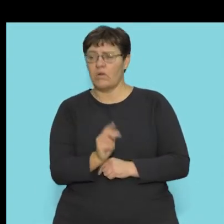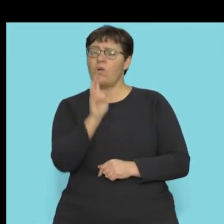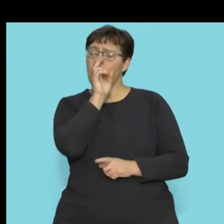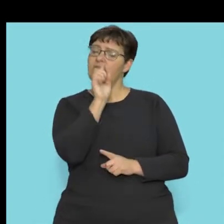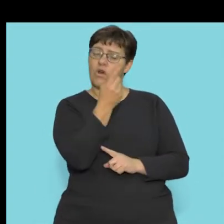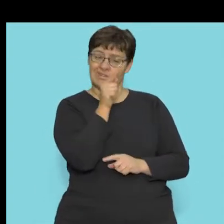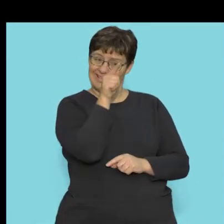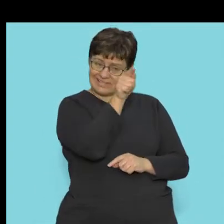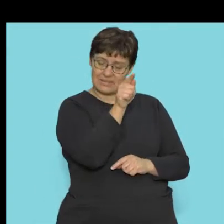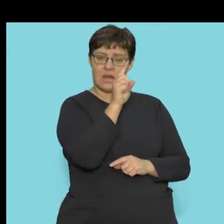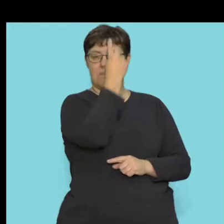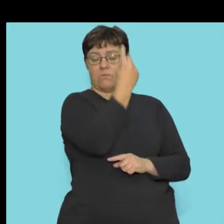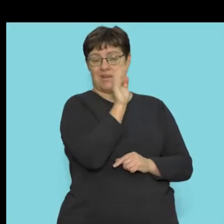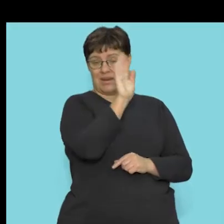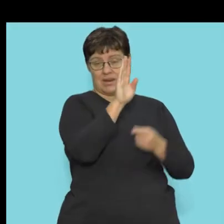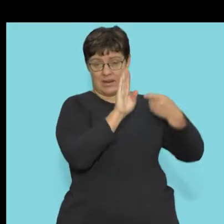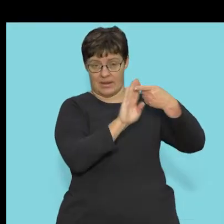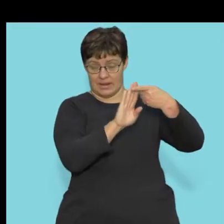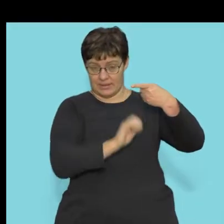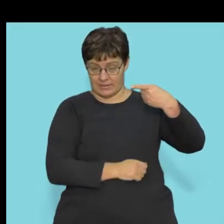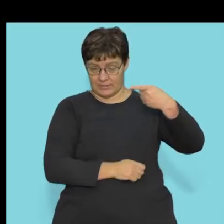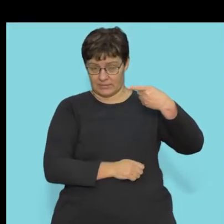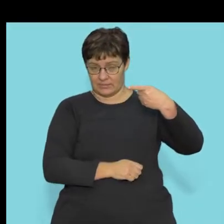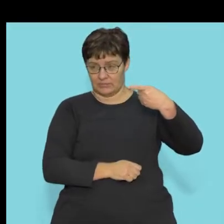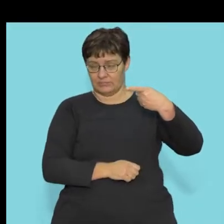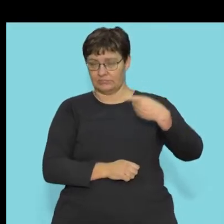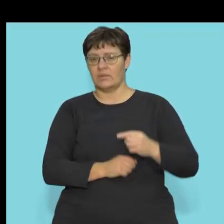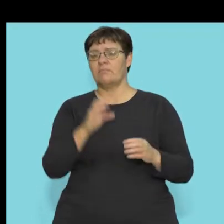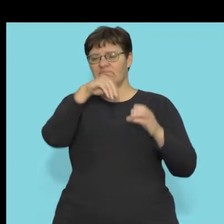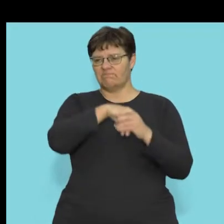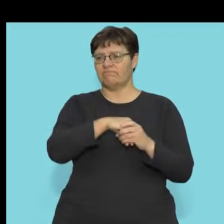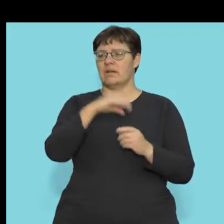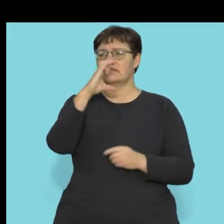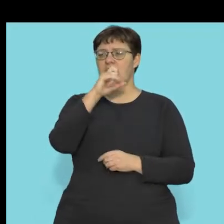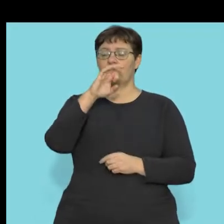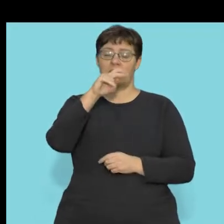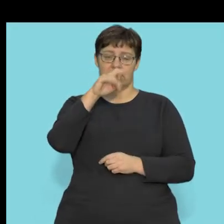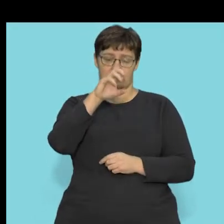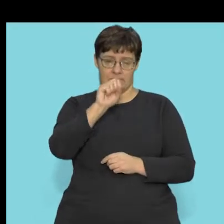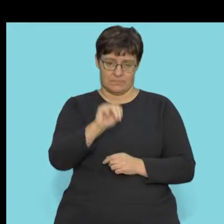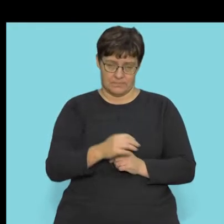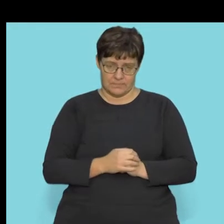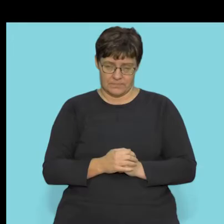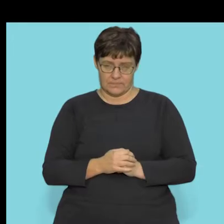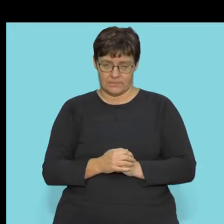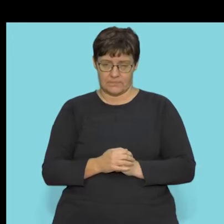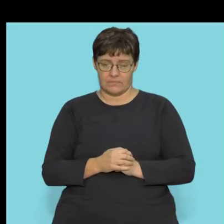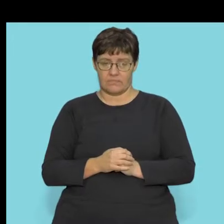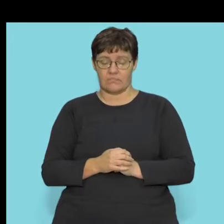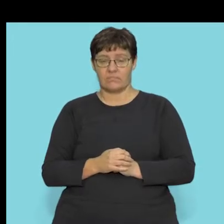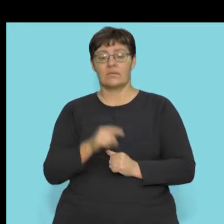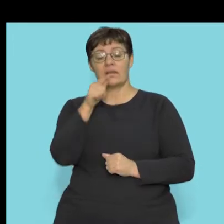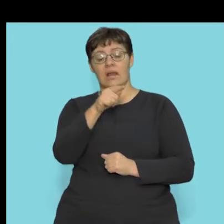into looking at this reaction called glycolysis, which is in the cytoplasm. So guys, as I mentioned,